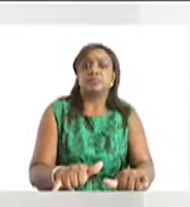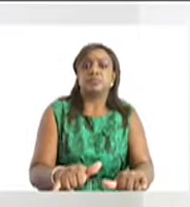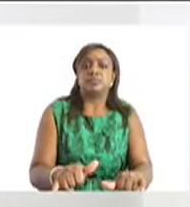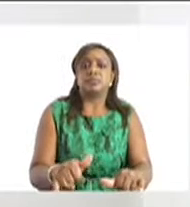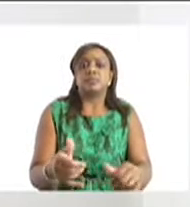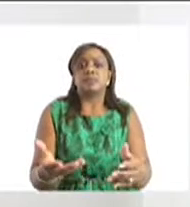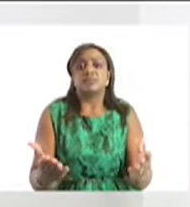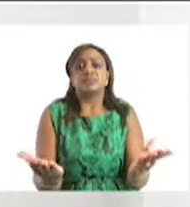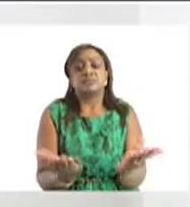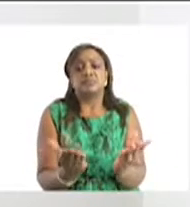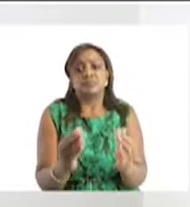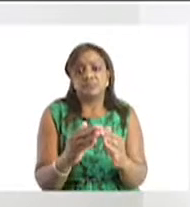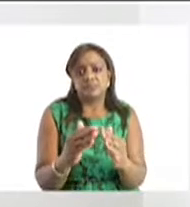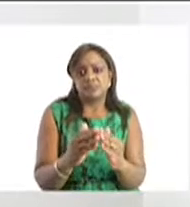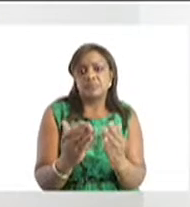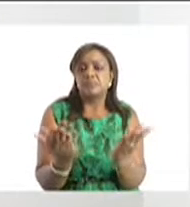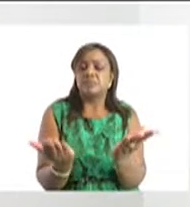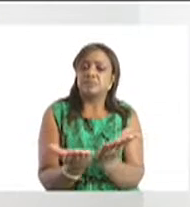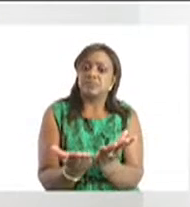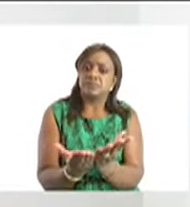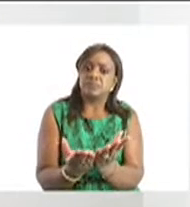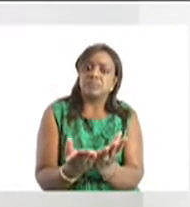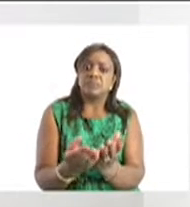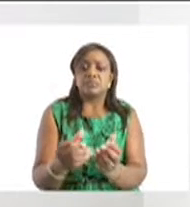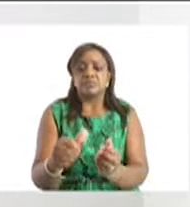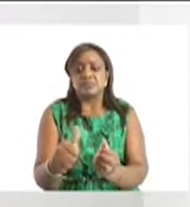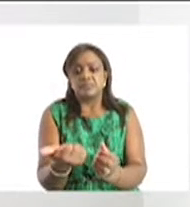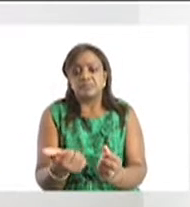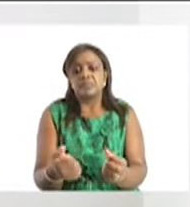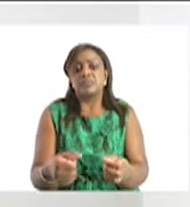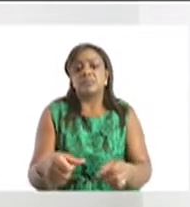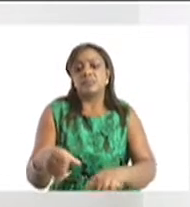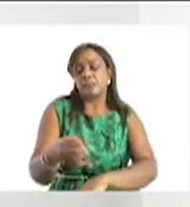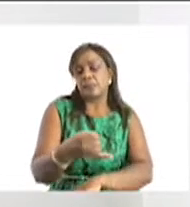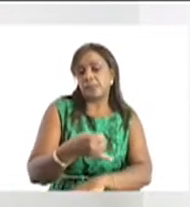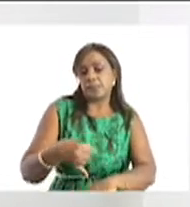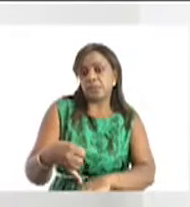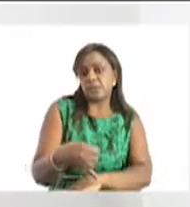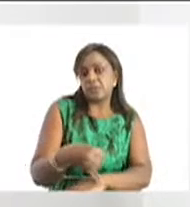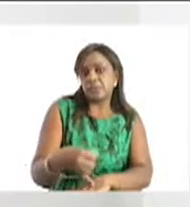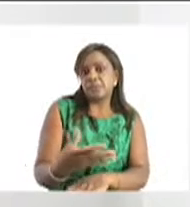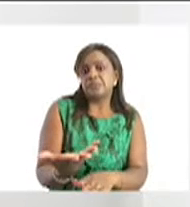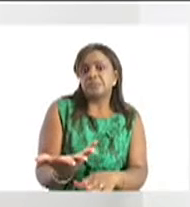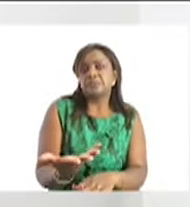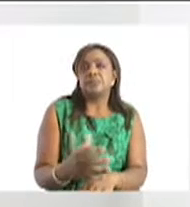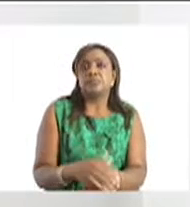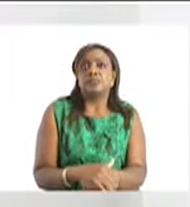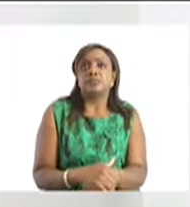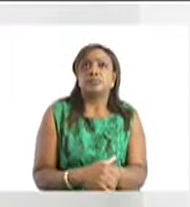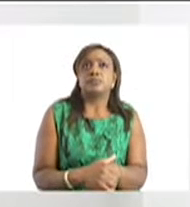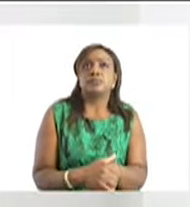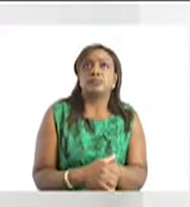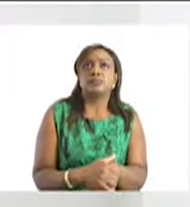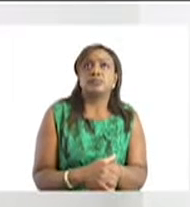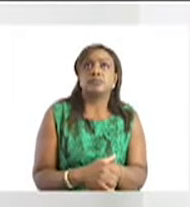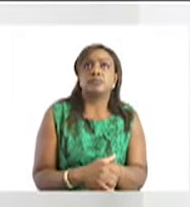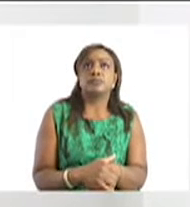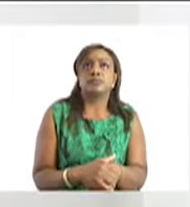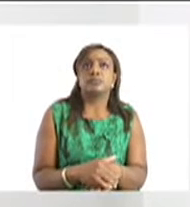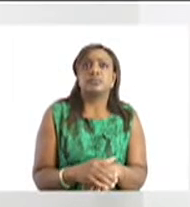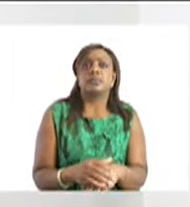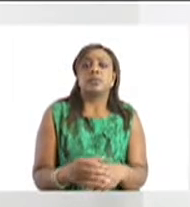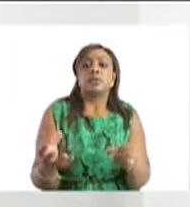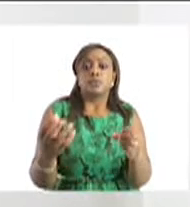at home or at school at that point, if you're at school, or any other location where